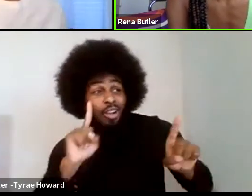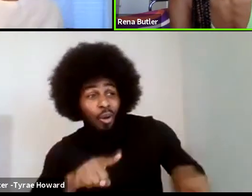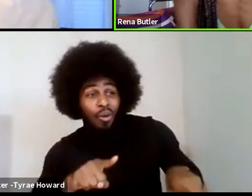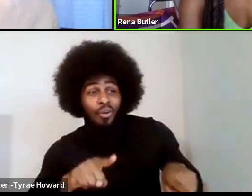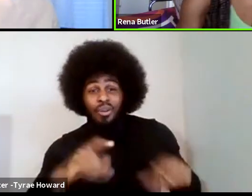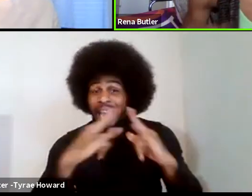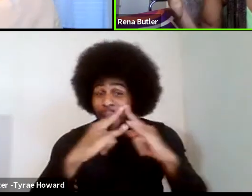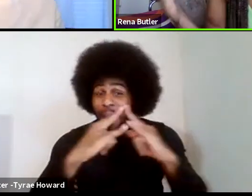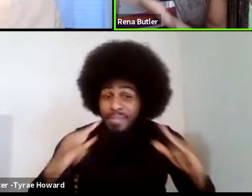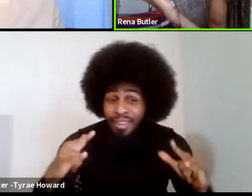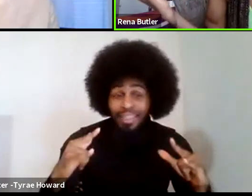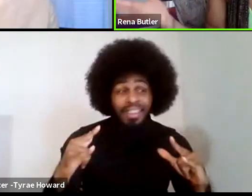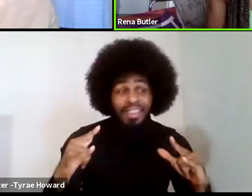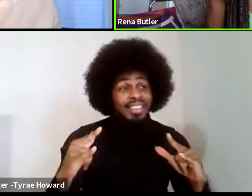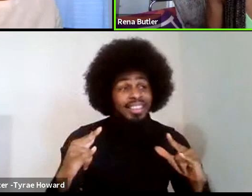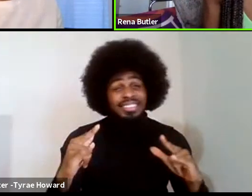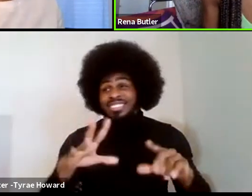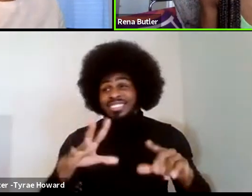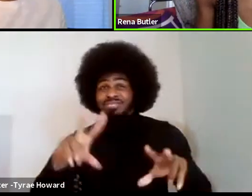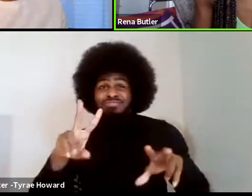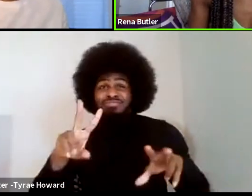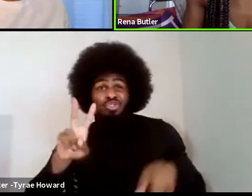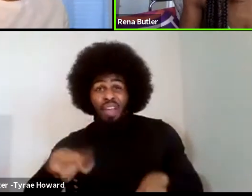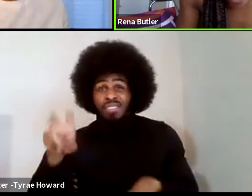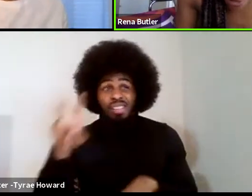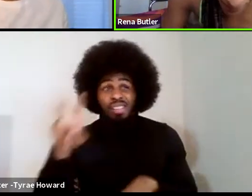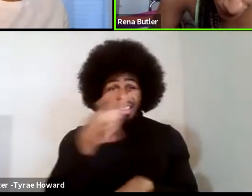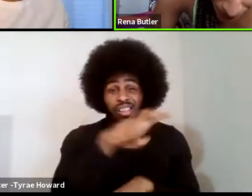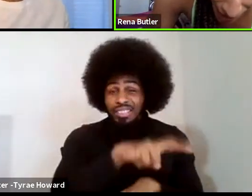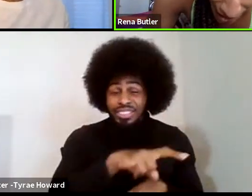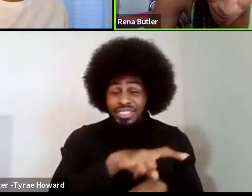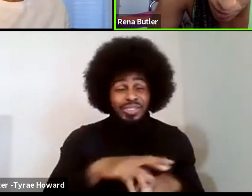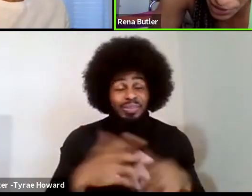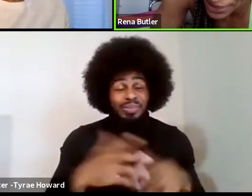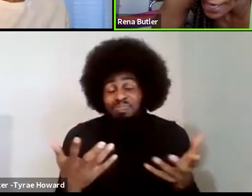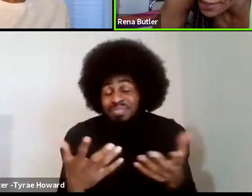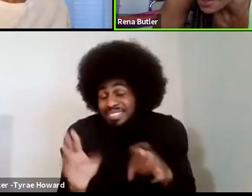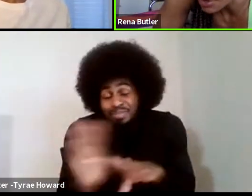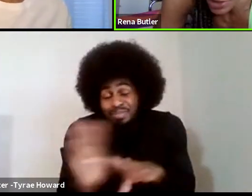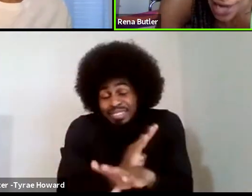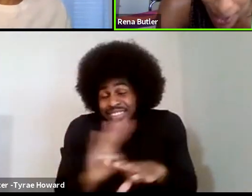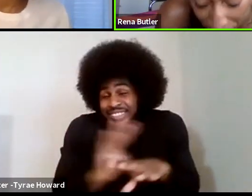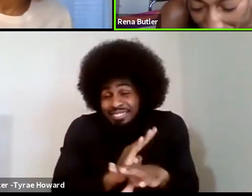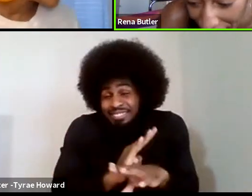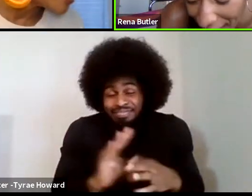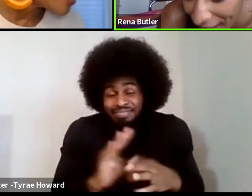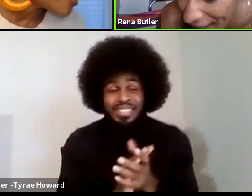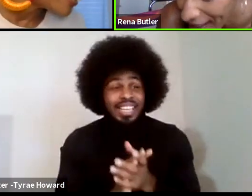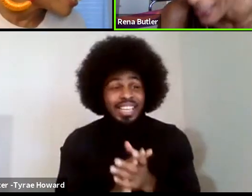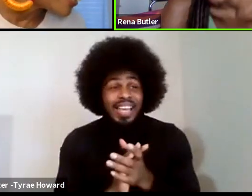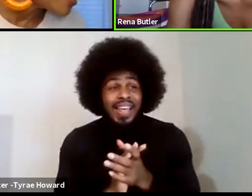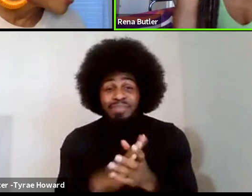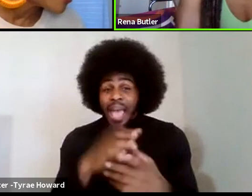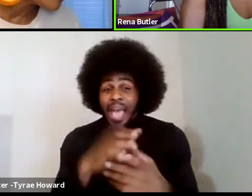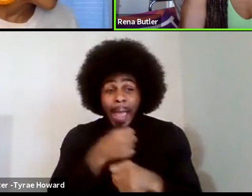kept us busy, which is why I'm here in front of you today. I am a creator, choreographer,